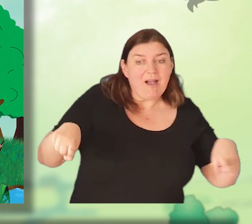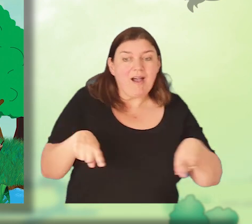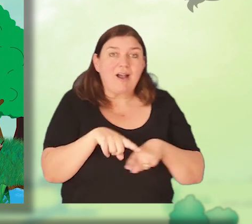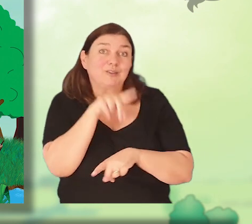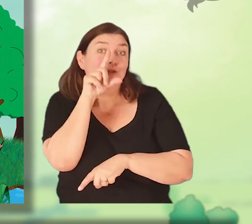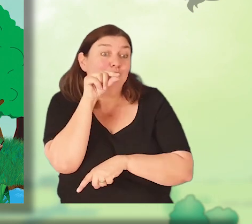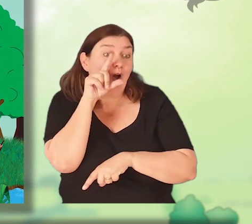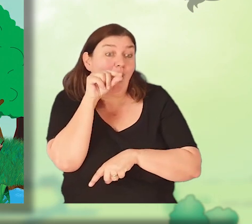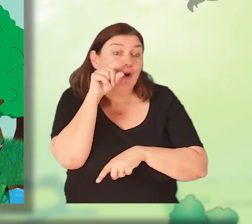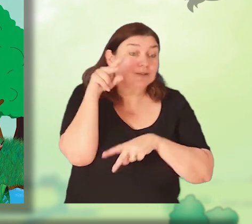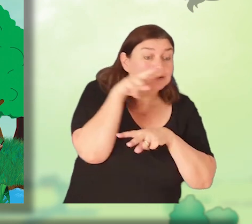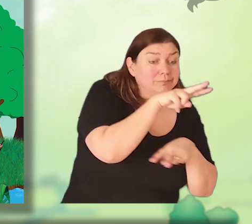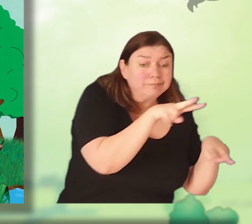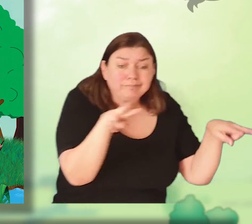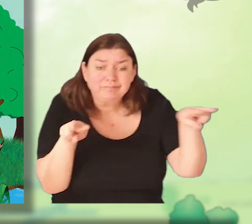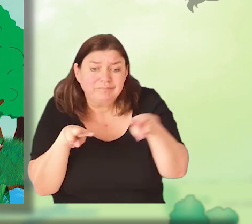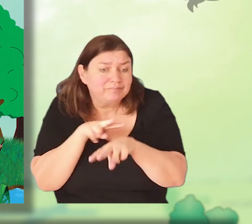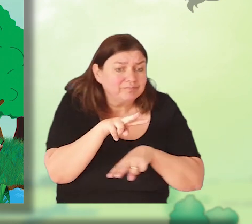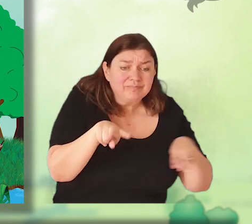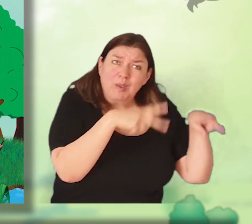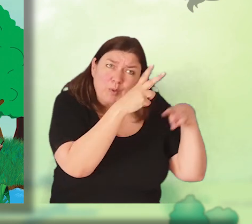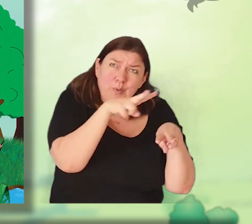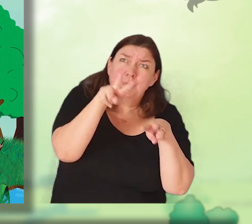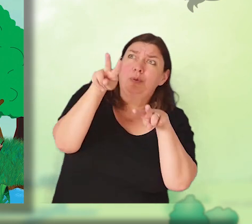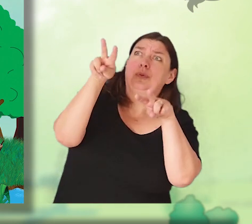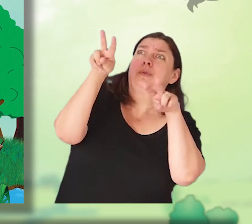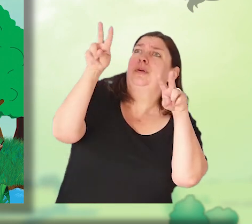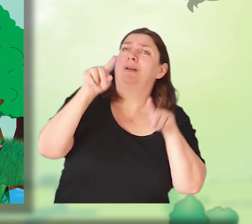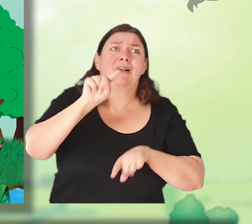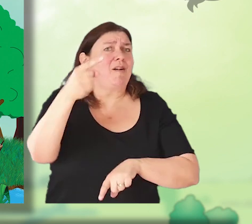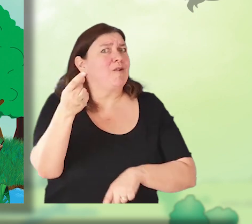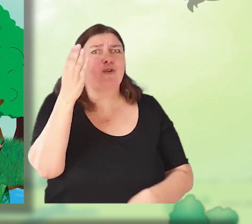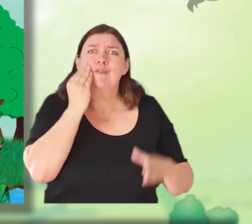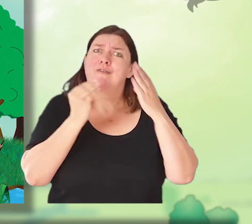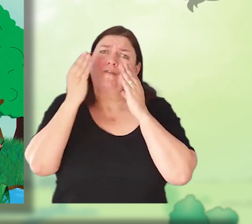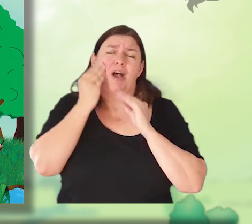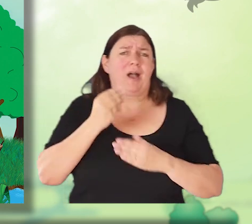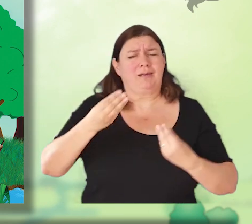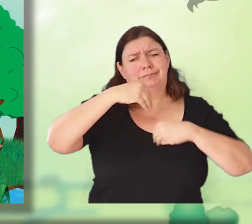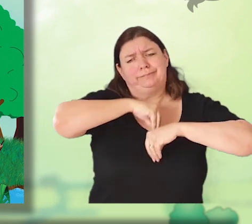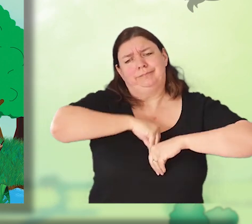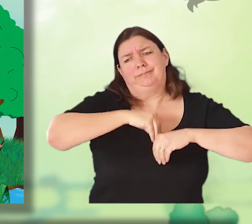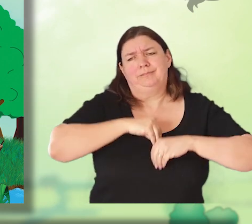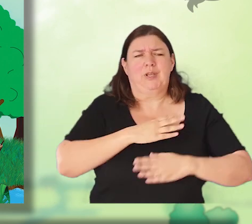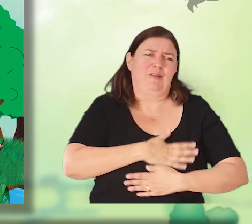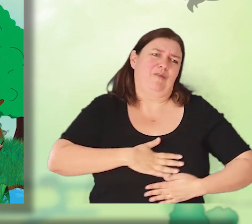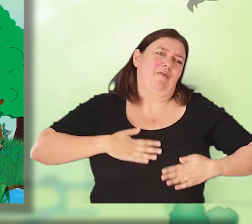Molly searched around the duck pond and looked high as a kite, but for all of her searching she just wanted to cry.